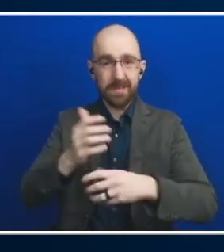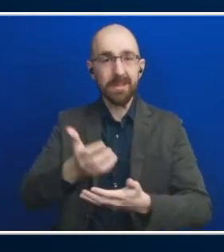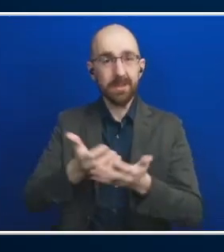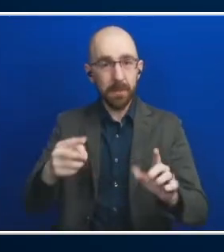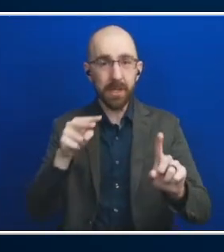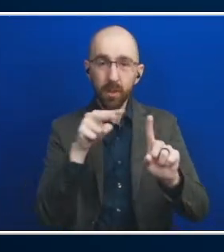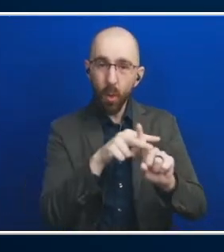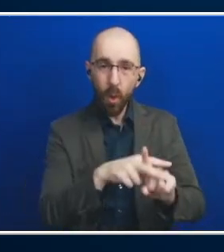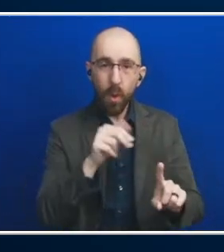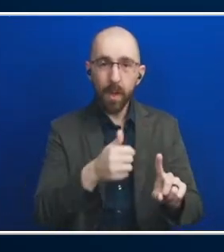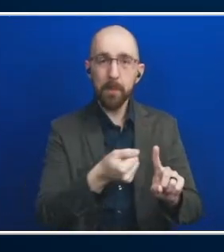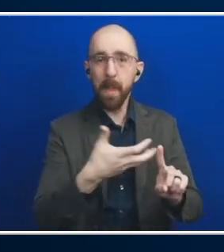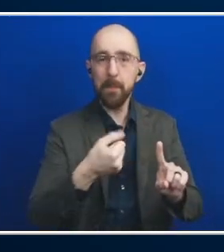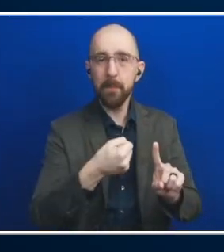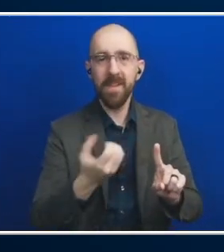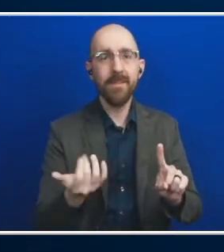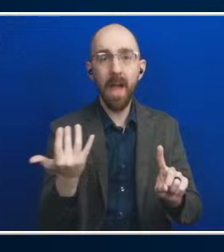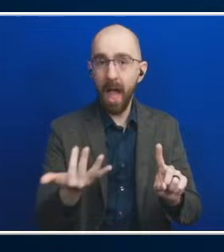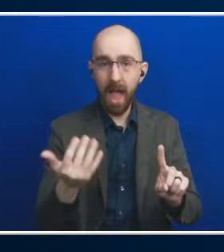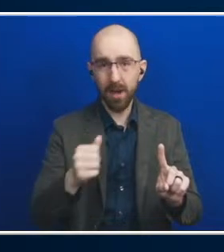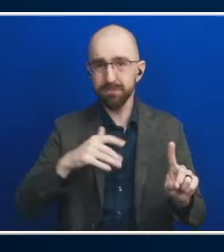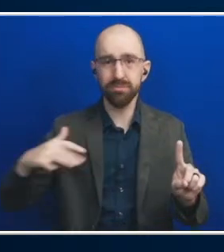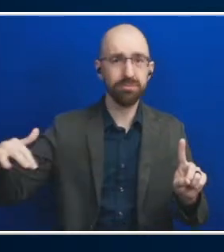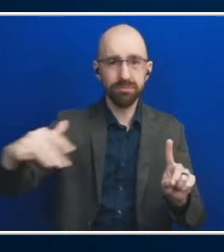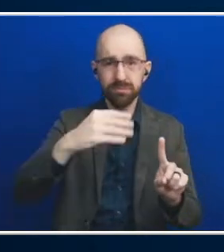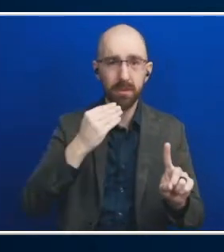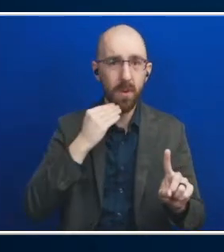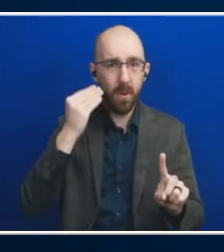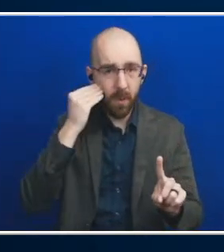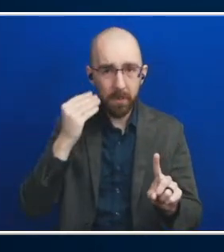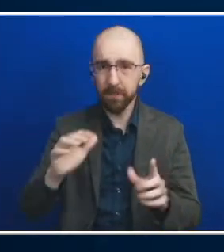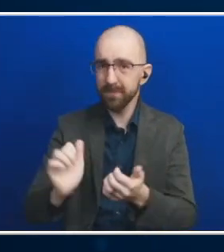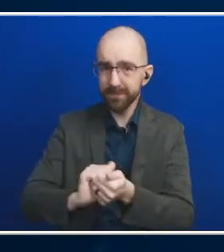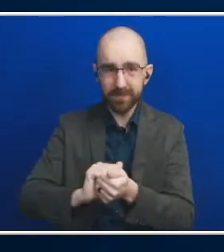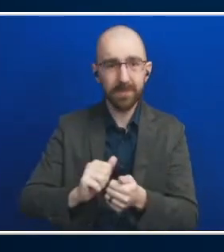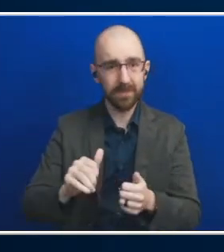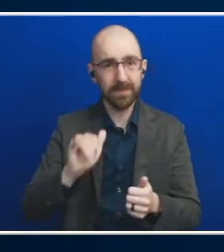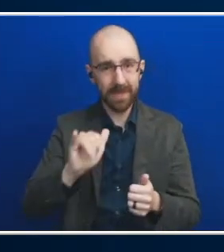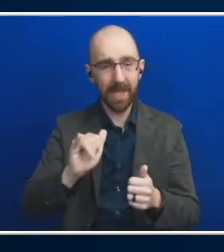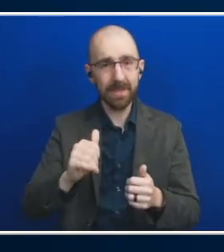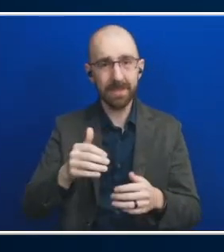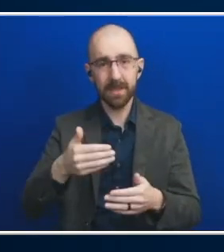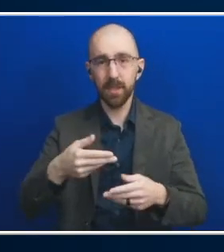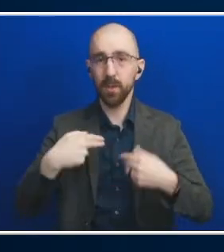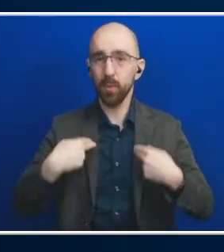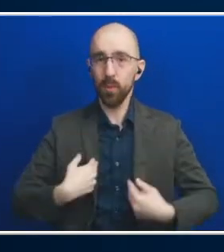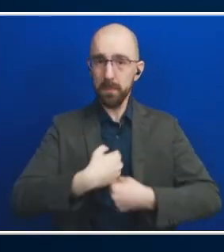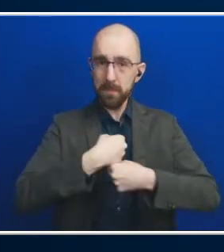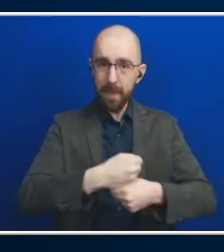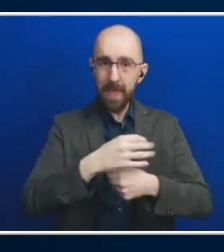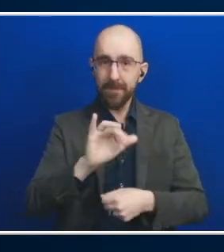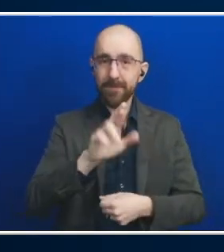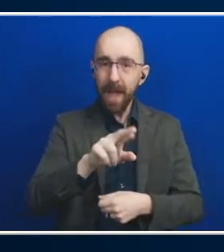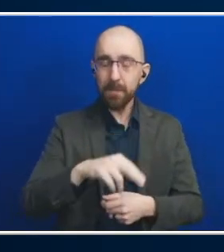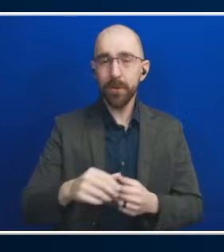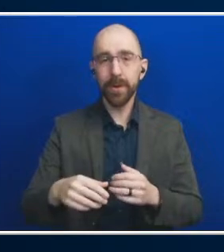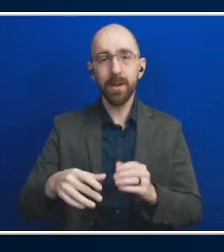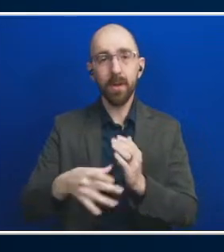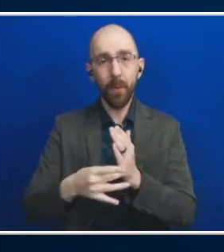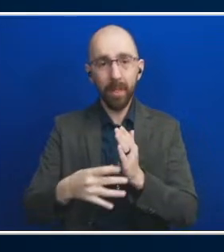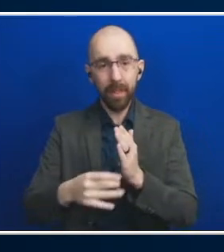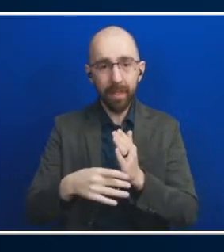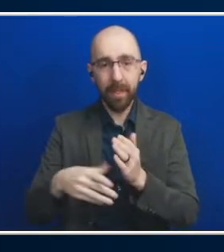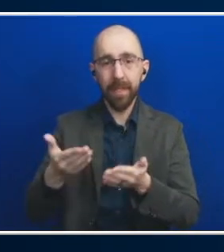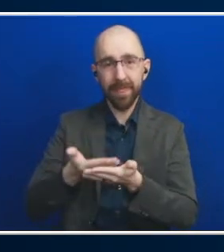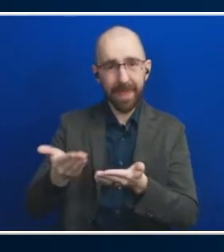and everything around us in home. Most of that is man-made fiber from petroleum related, and that can catch fire very easily. And